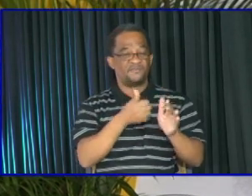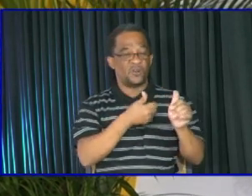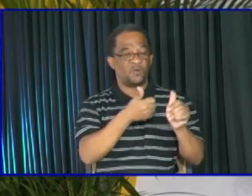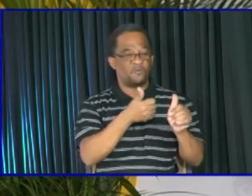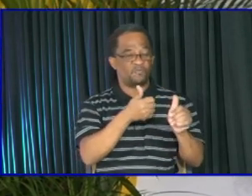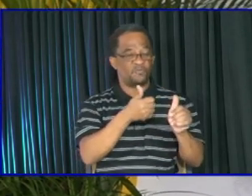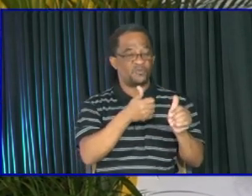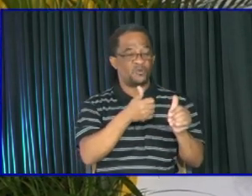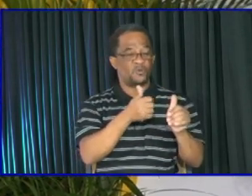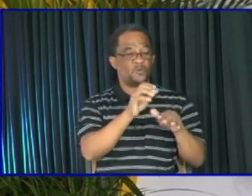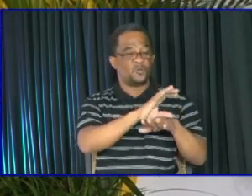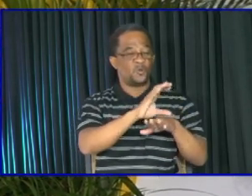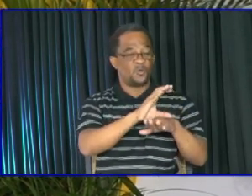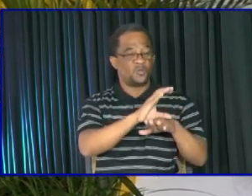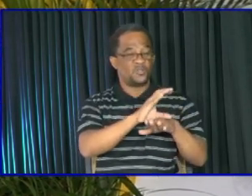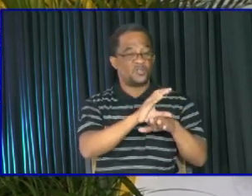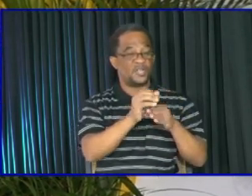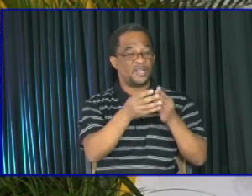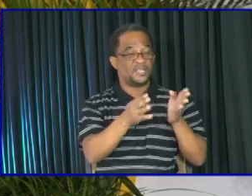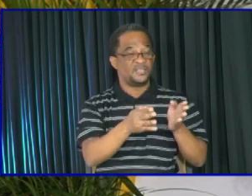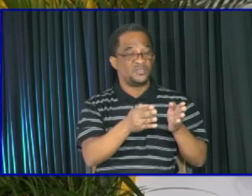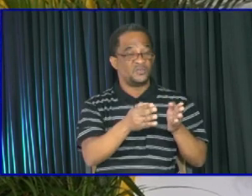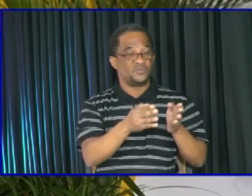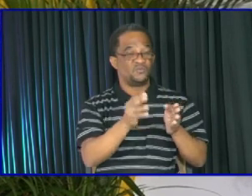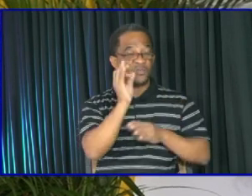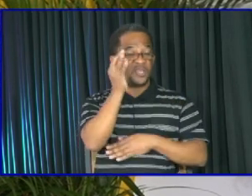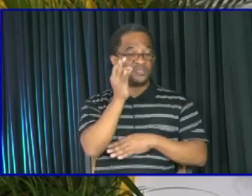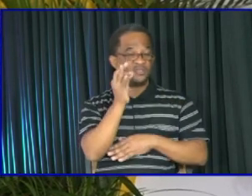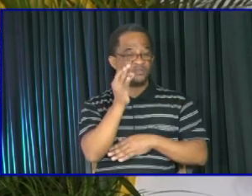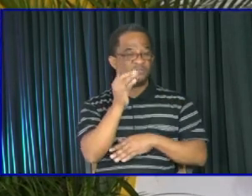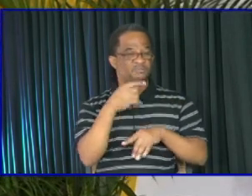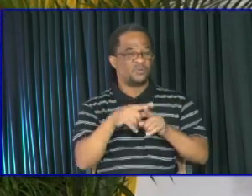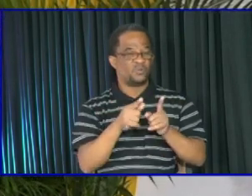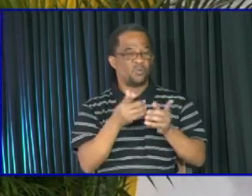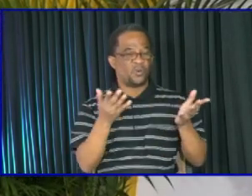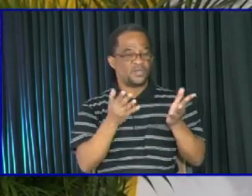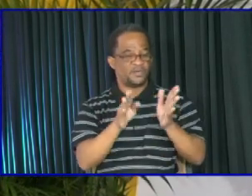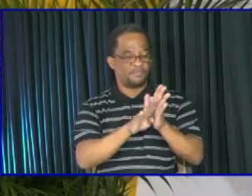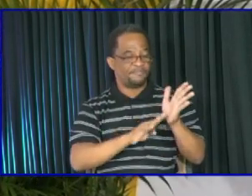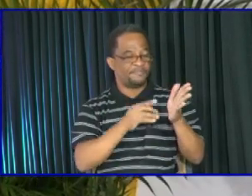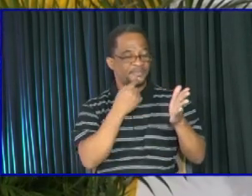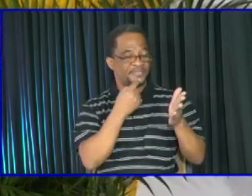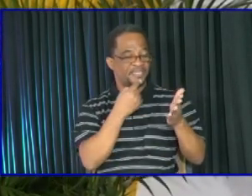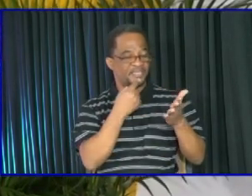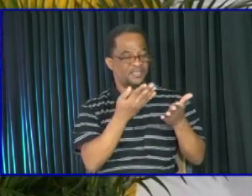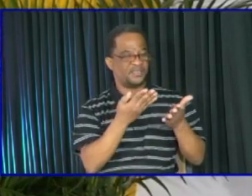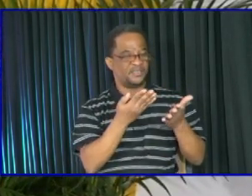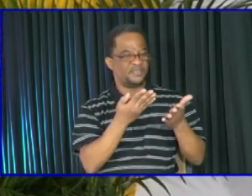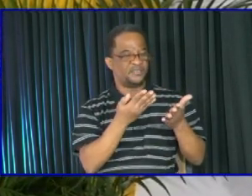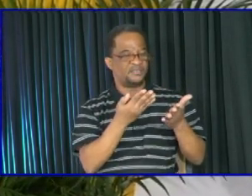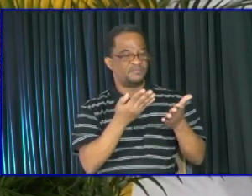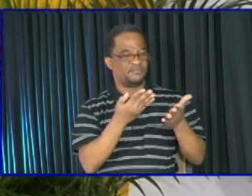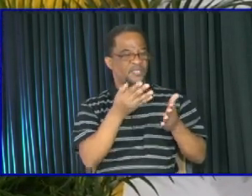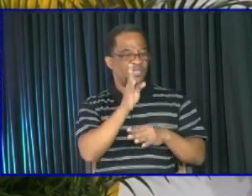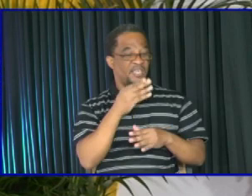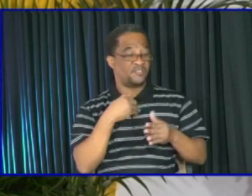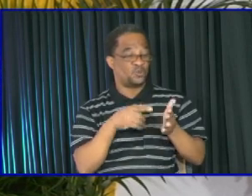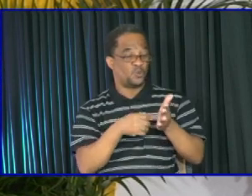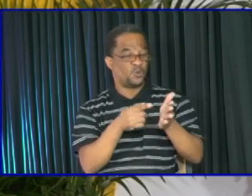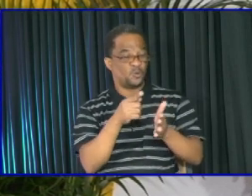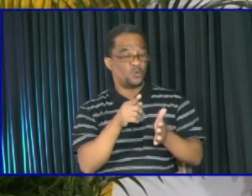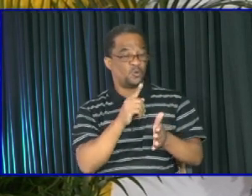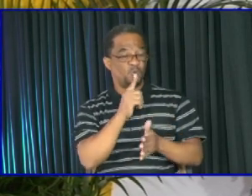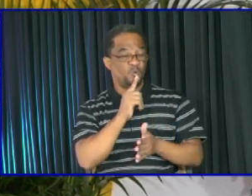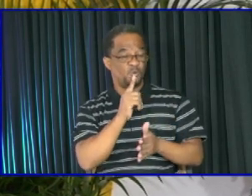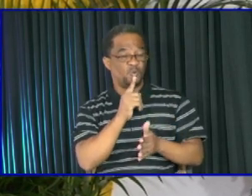leaders, but the word of God. God perhaps has revealed new truths for you during